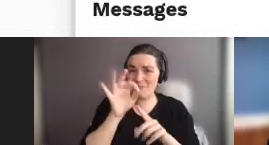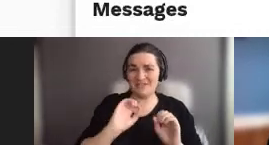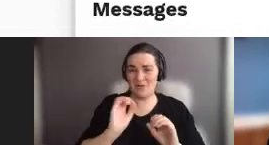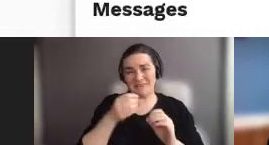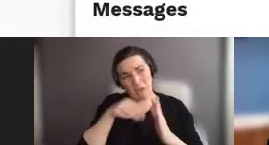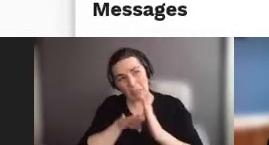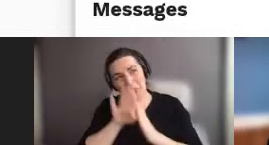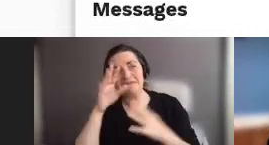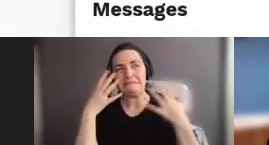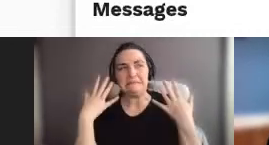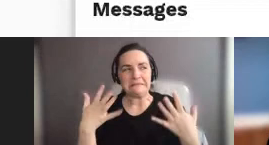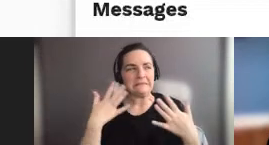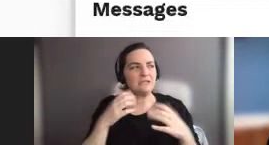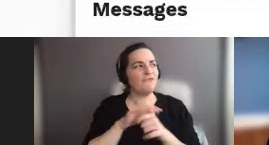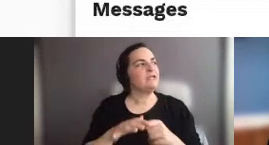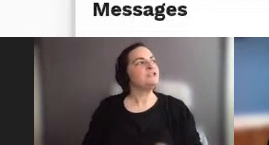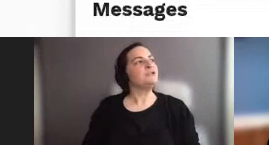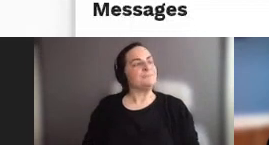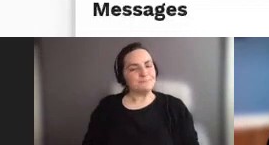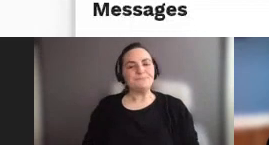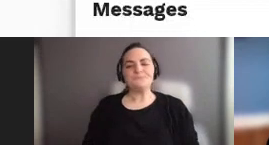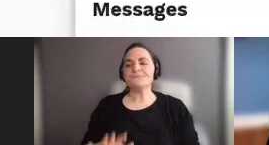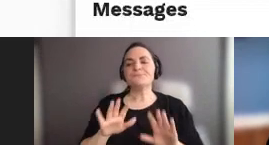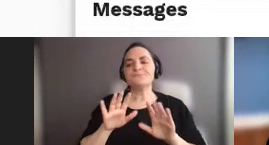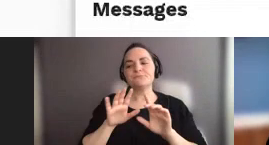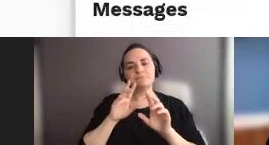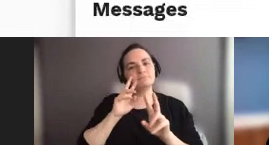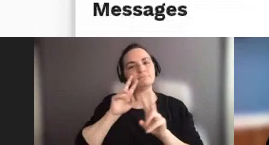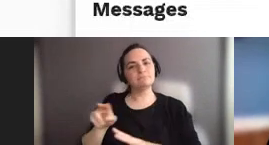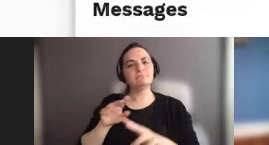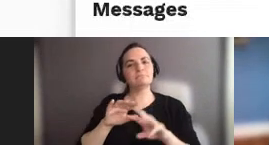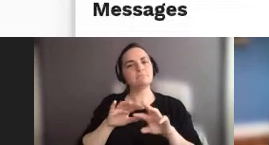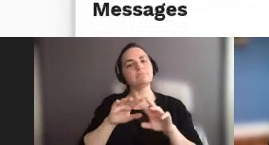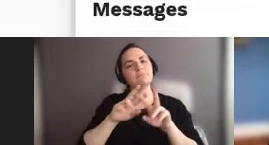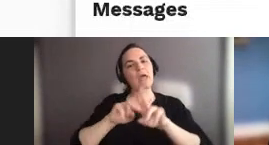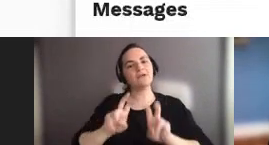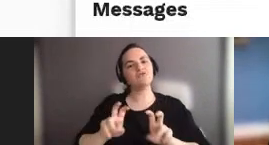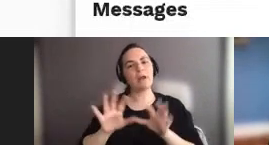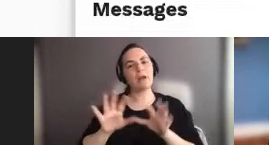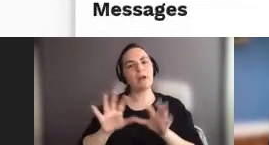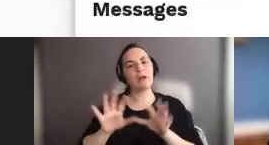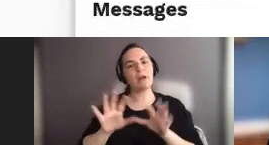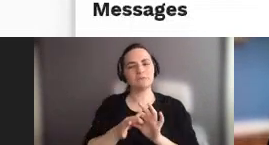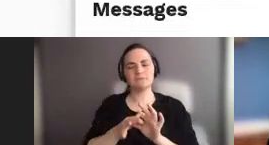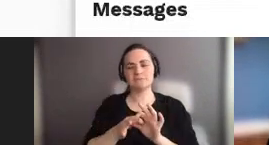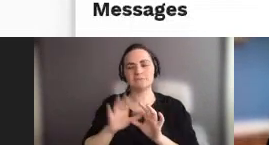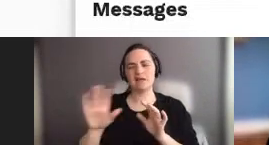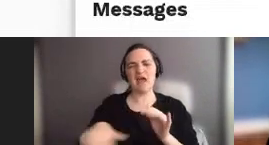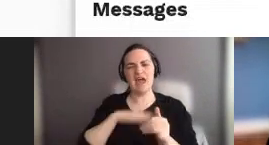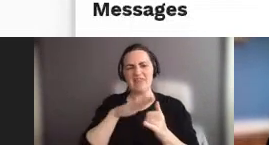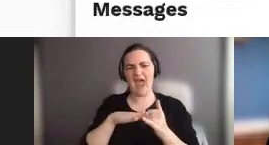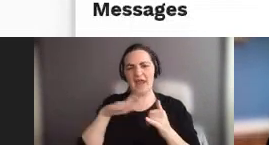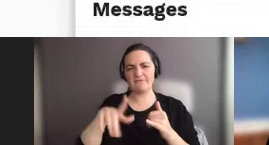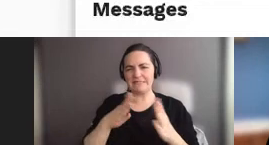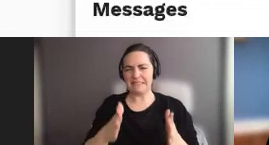look directly at the electronic links there. I'll come back to that if I've got time at the end.